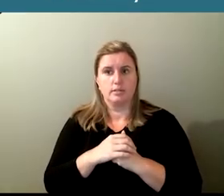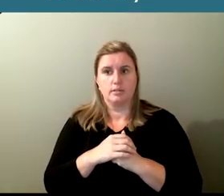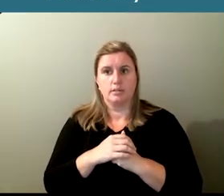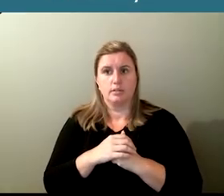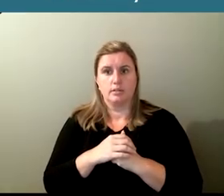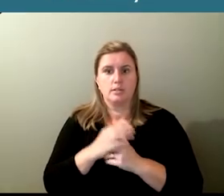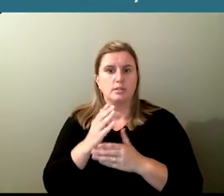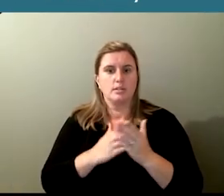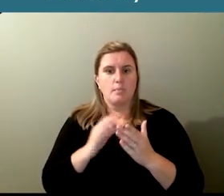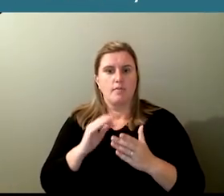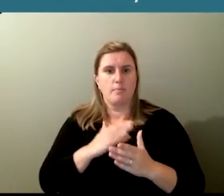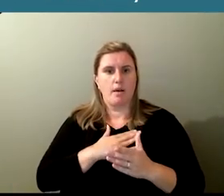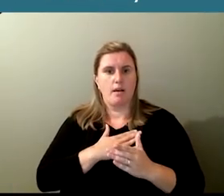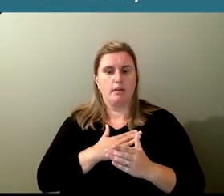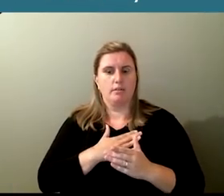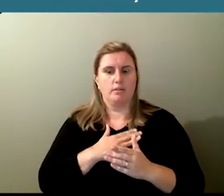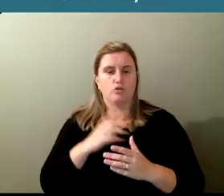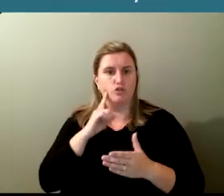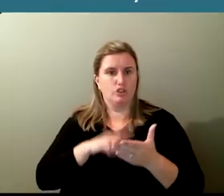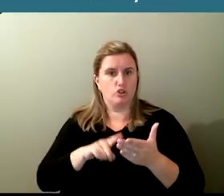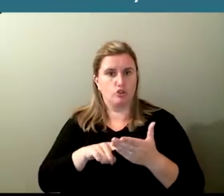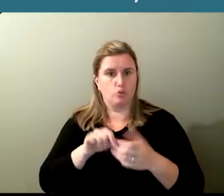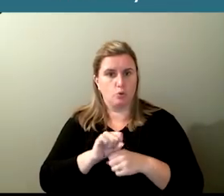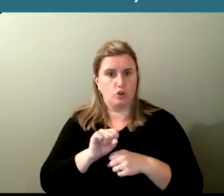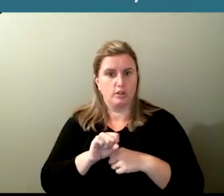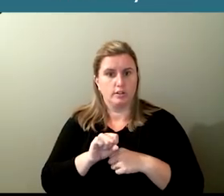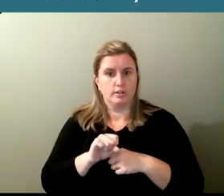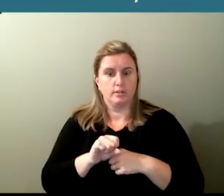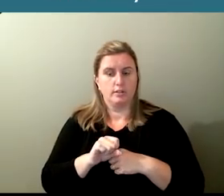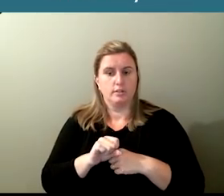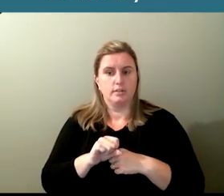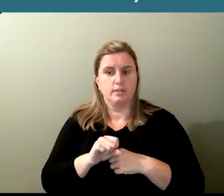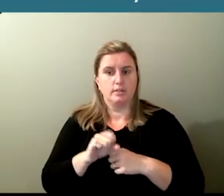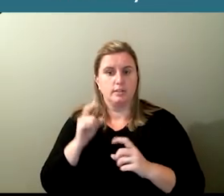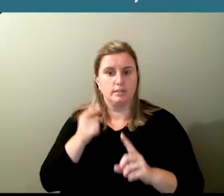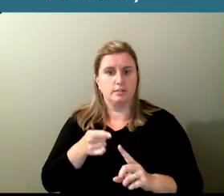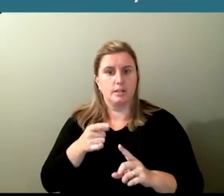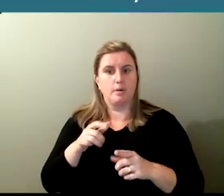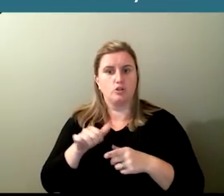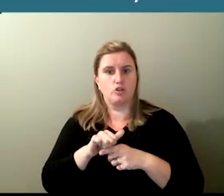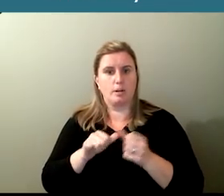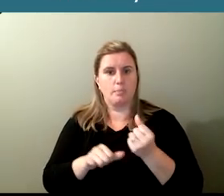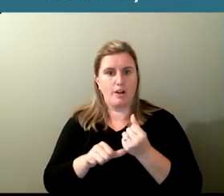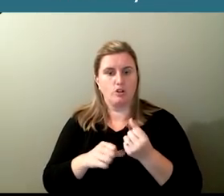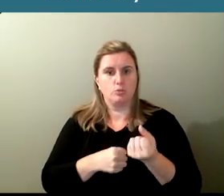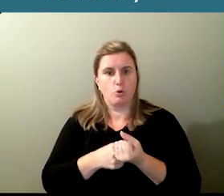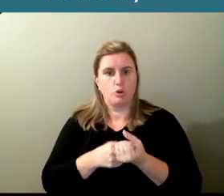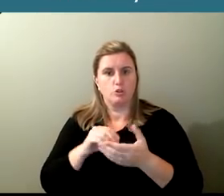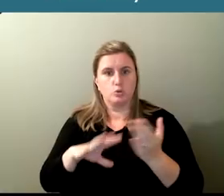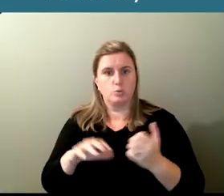some of my research work, it's aimed at training paraeducators supporting students with ASD